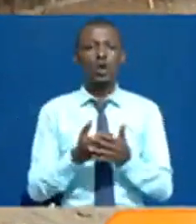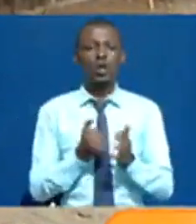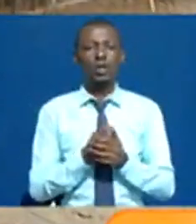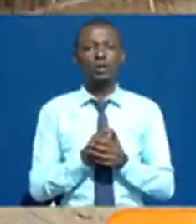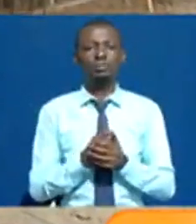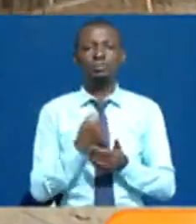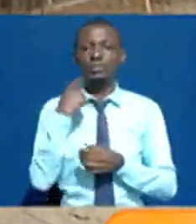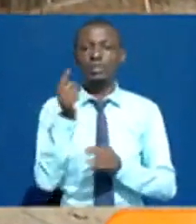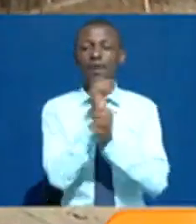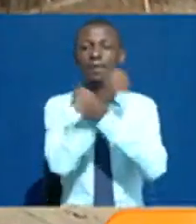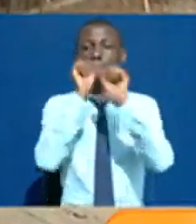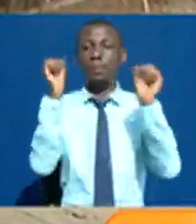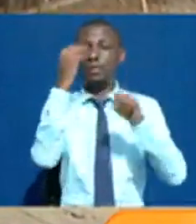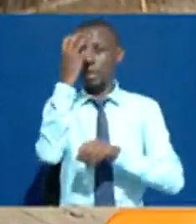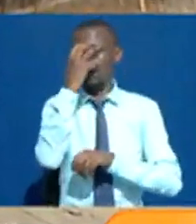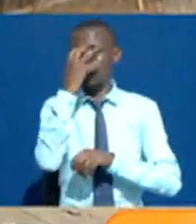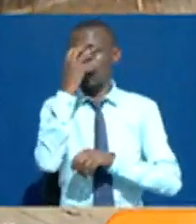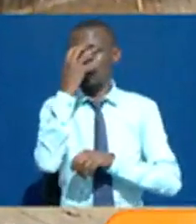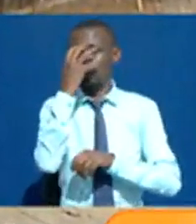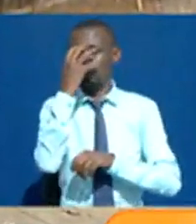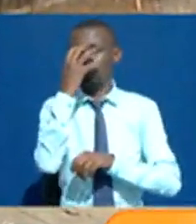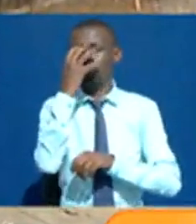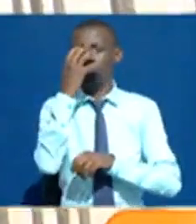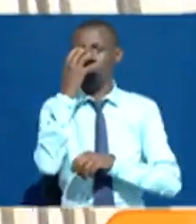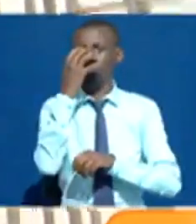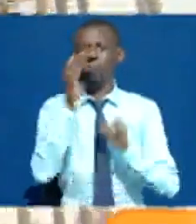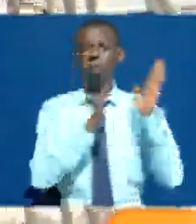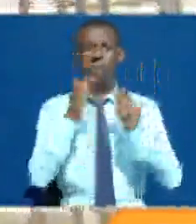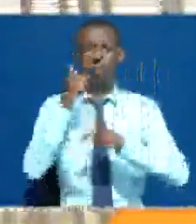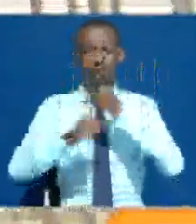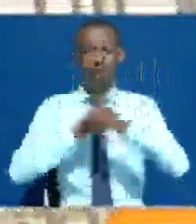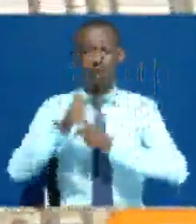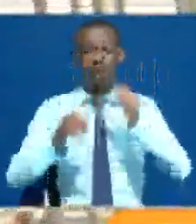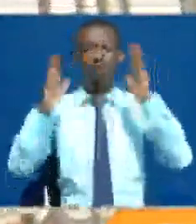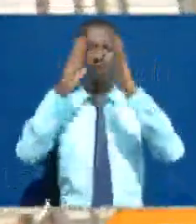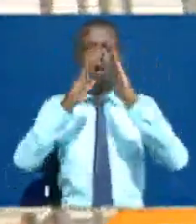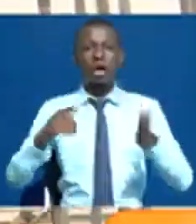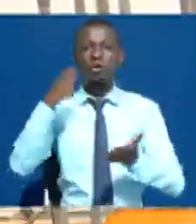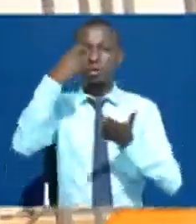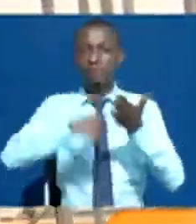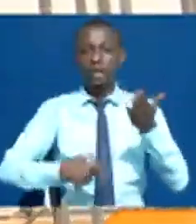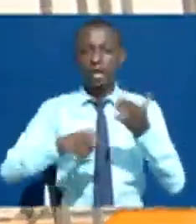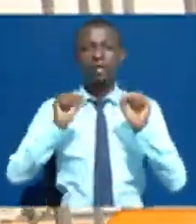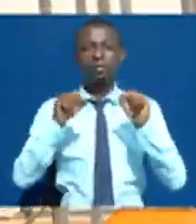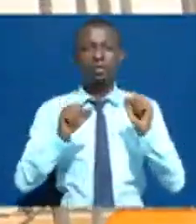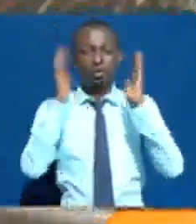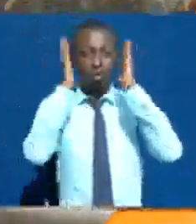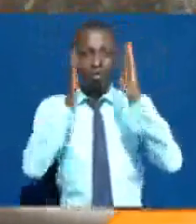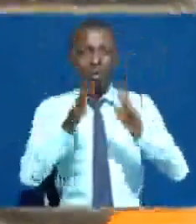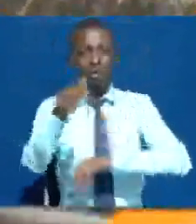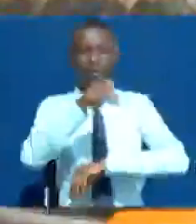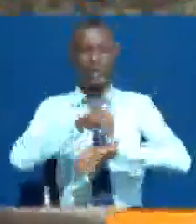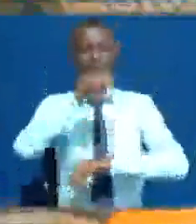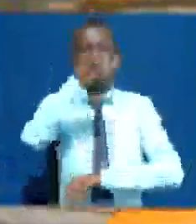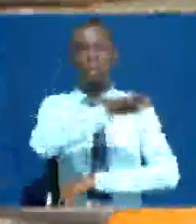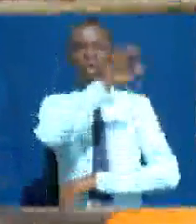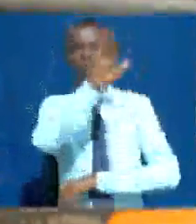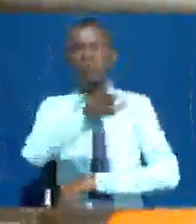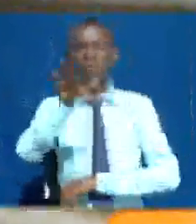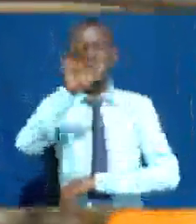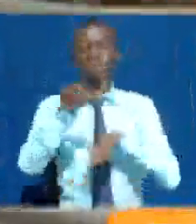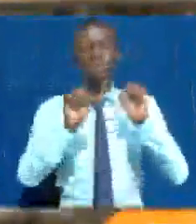to President Ruto, all is not lost on the housing tax and focus will shift to the National Assembly to